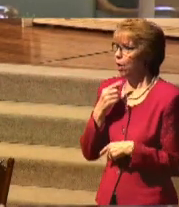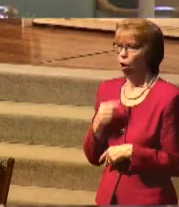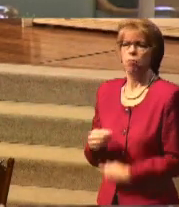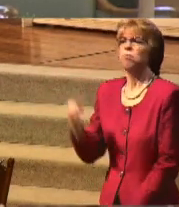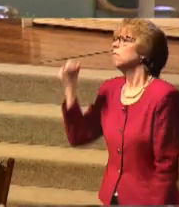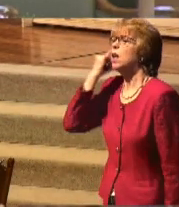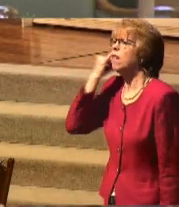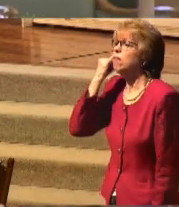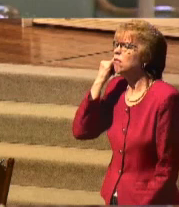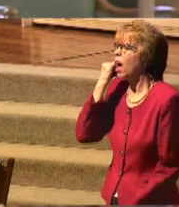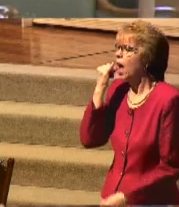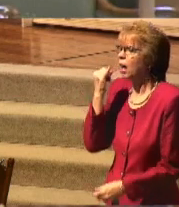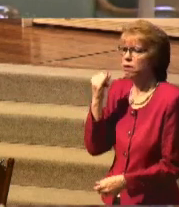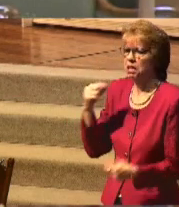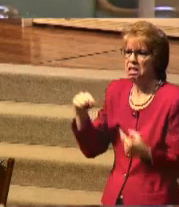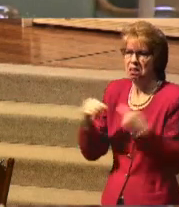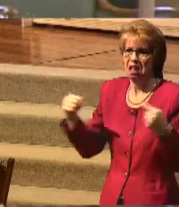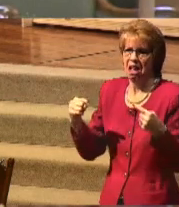not the Antichrist, but